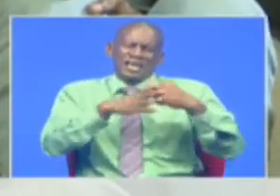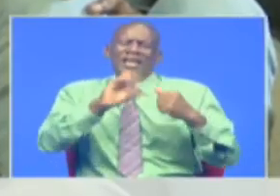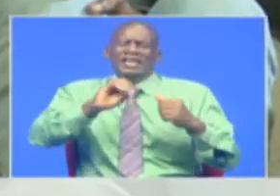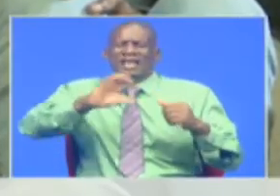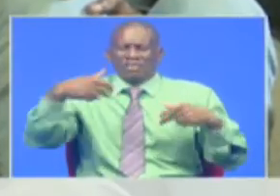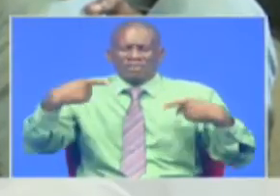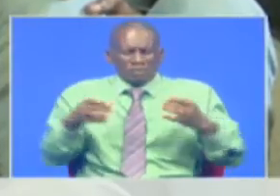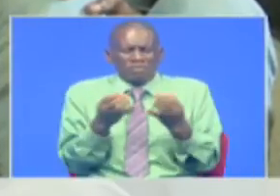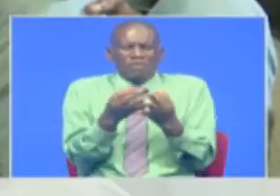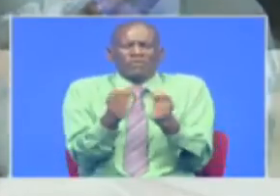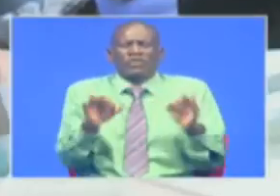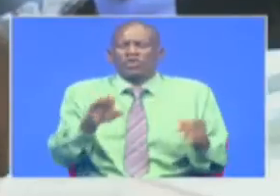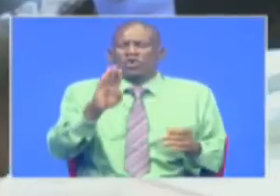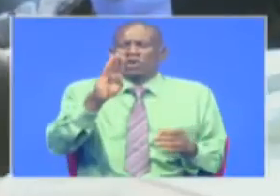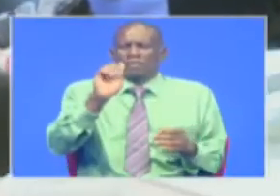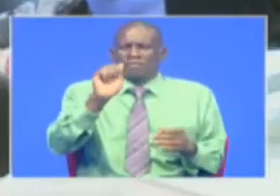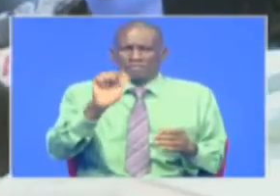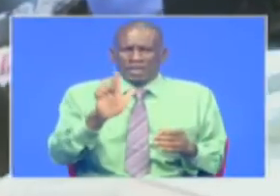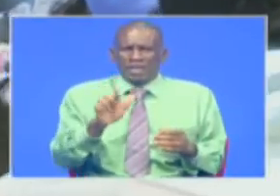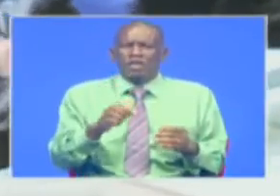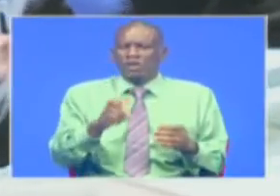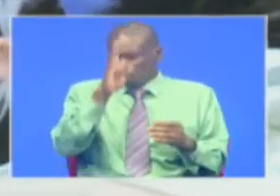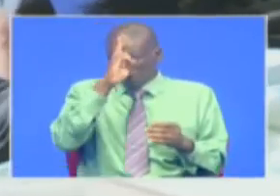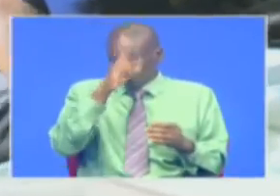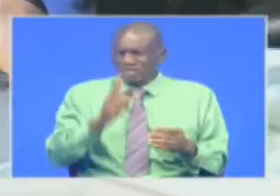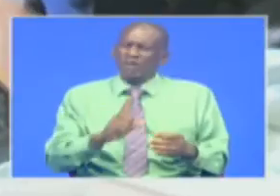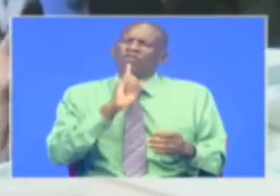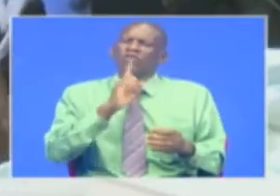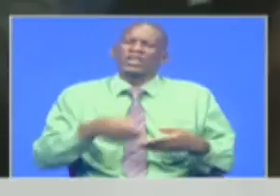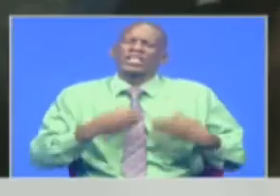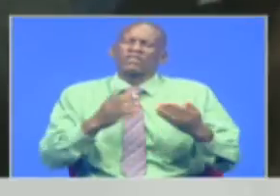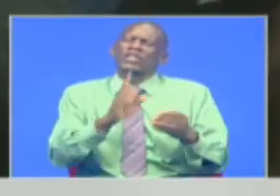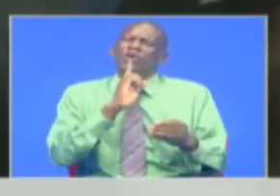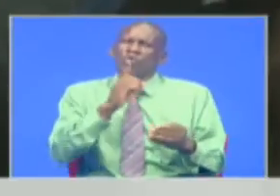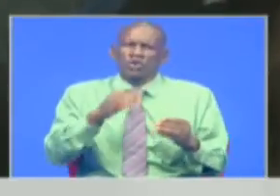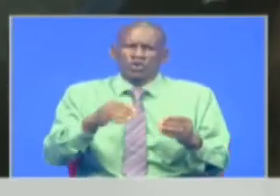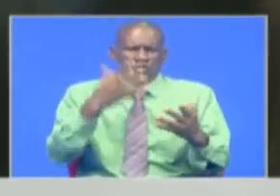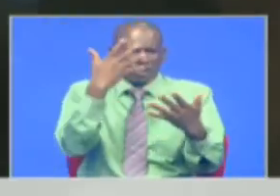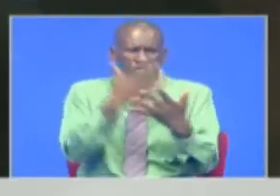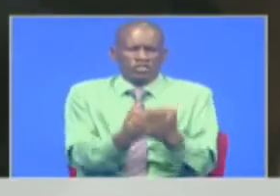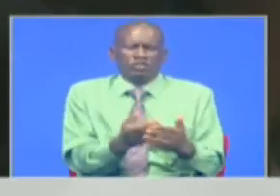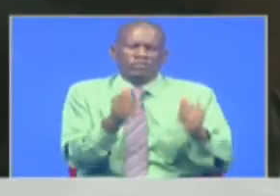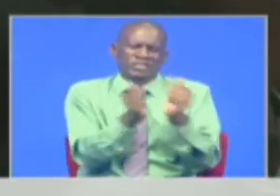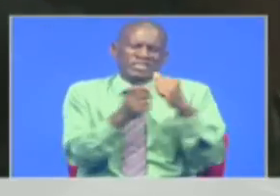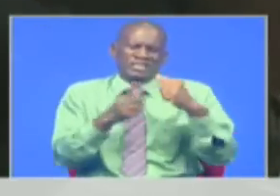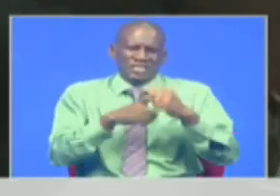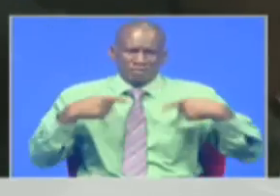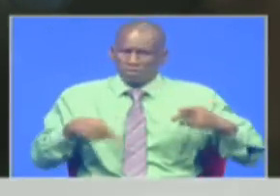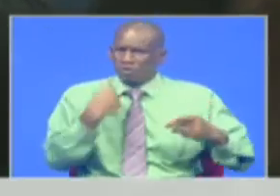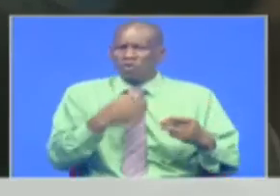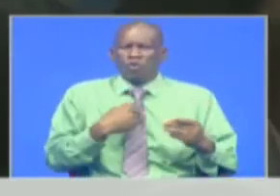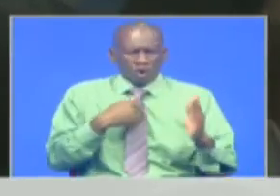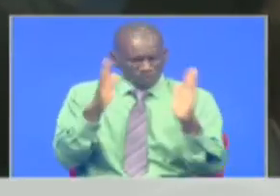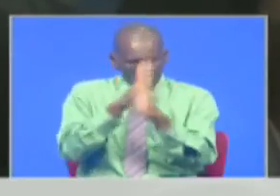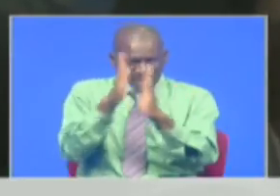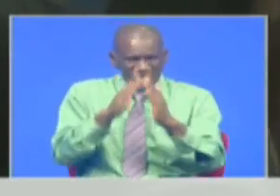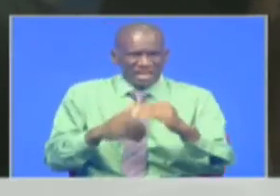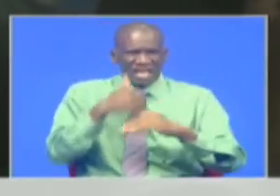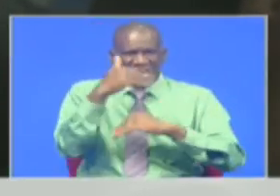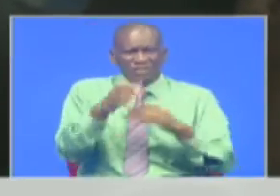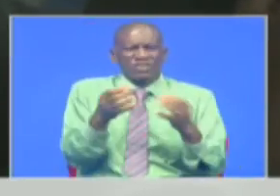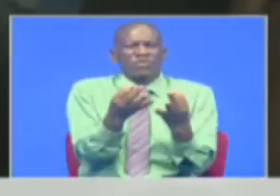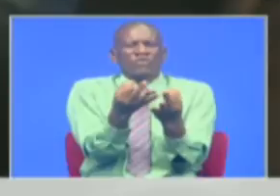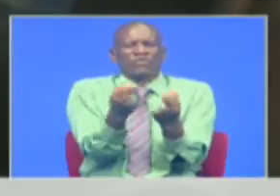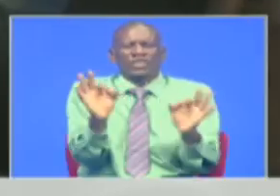bail. Police have, however, issued a warrant of arrest for 16 other people who are said to have gone missing after they were released